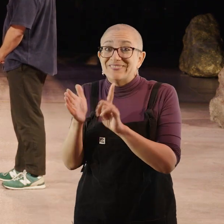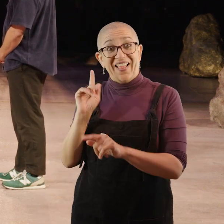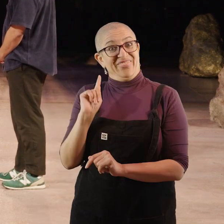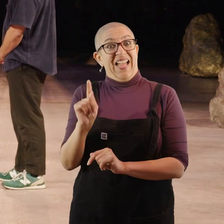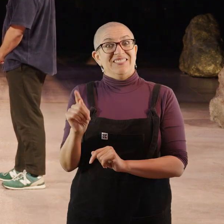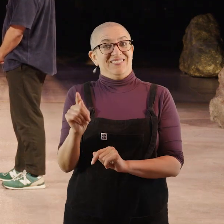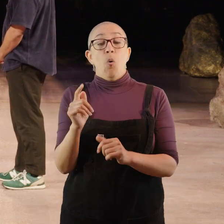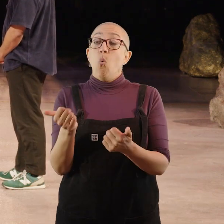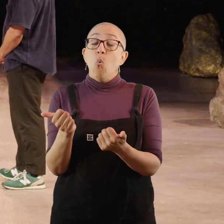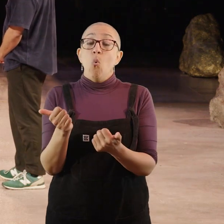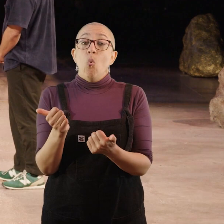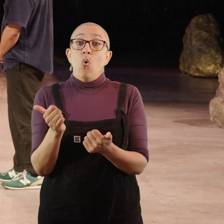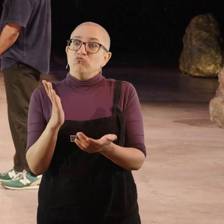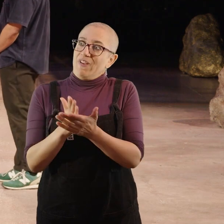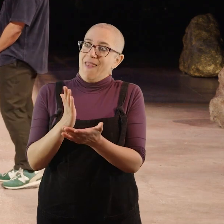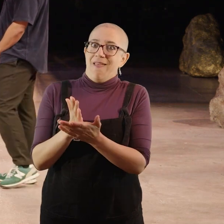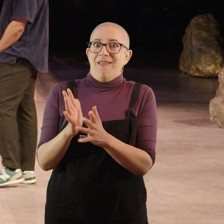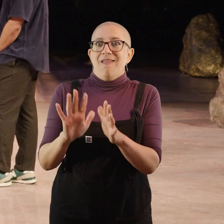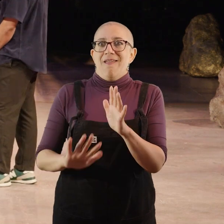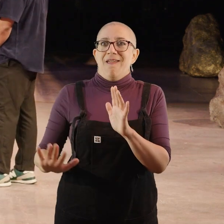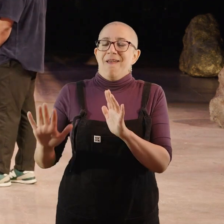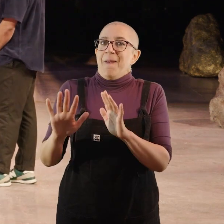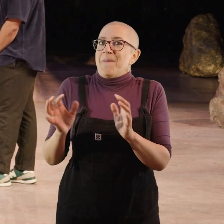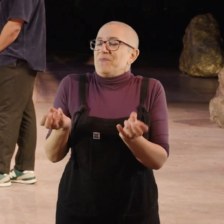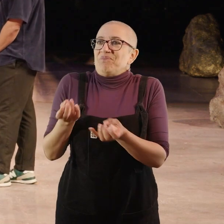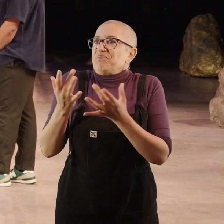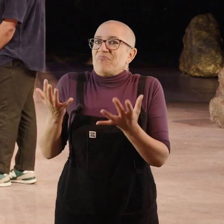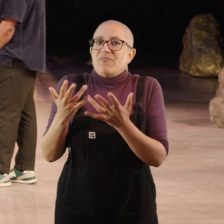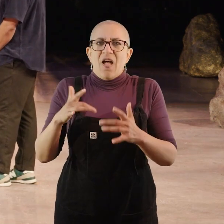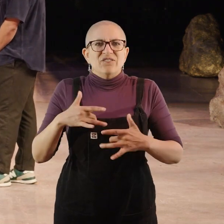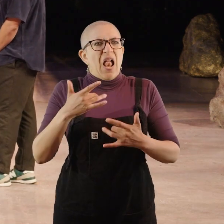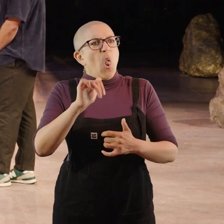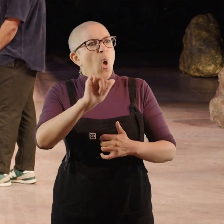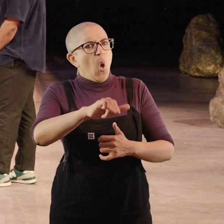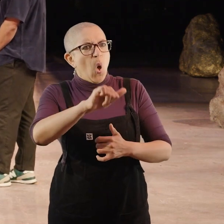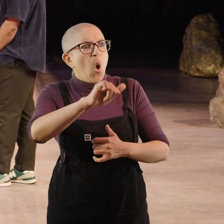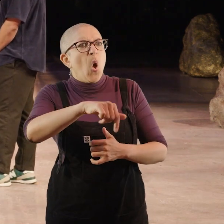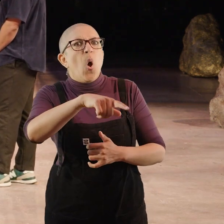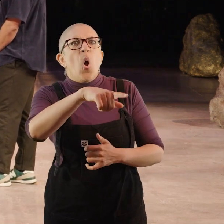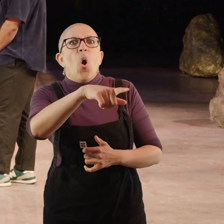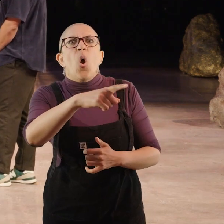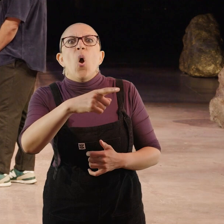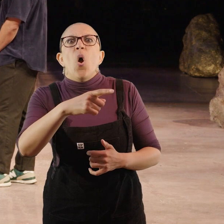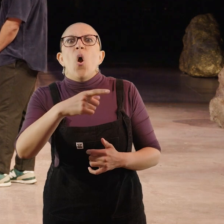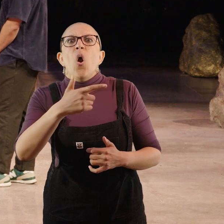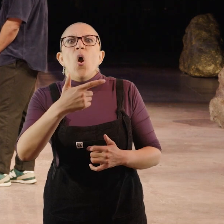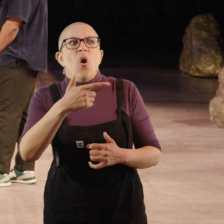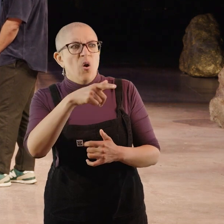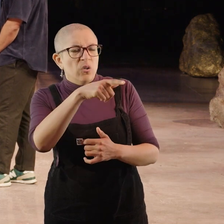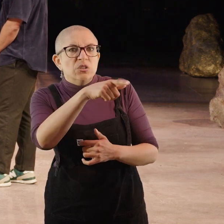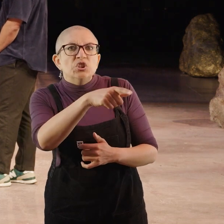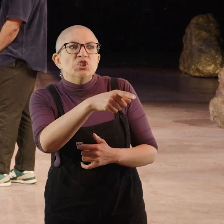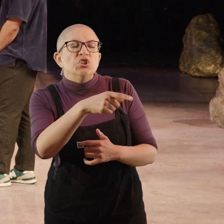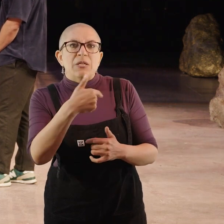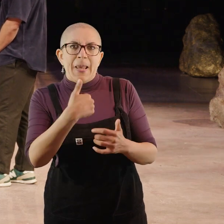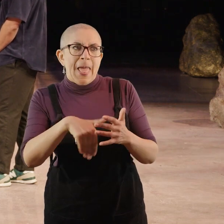that really, I was like, oh yeah, she's managing this person who's